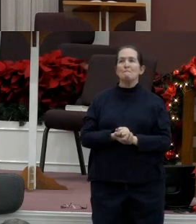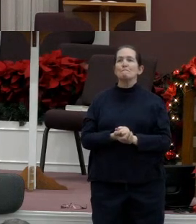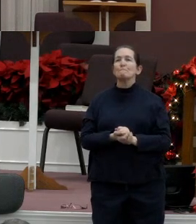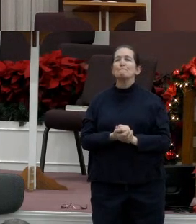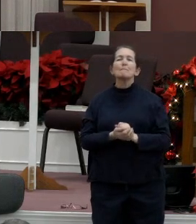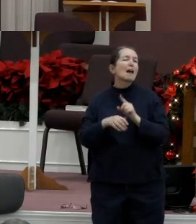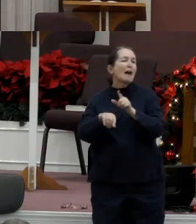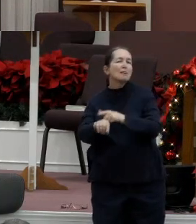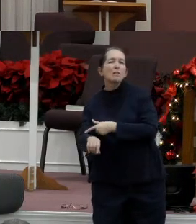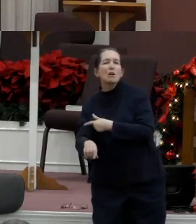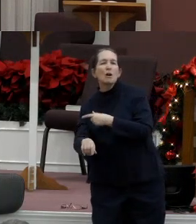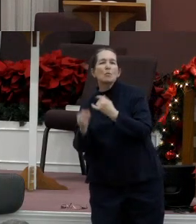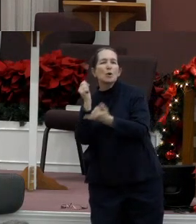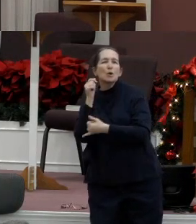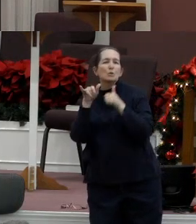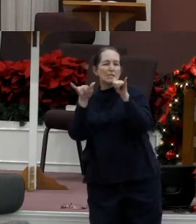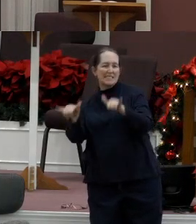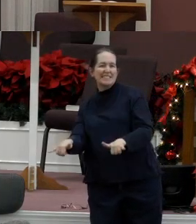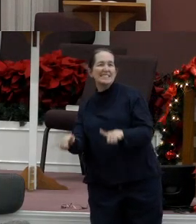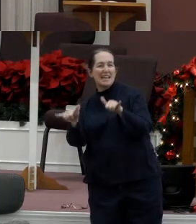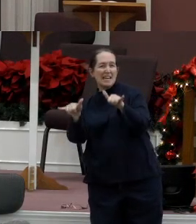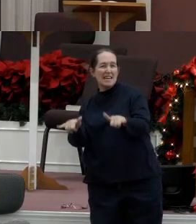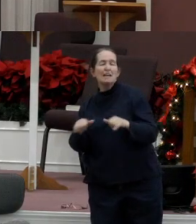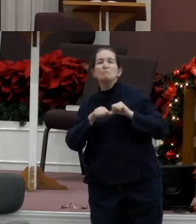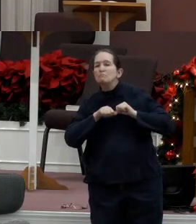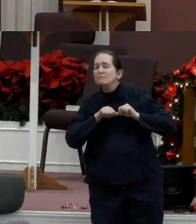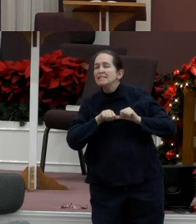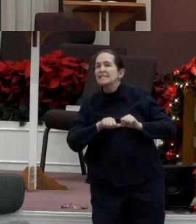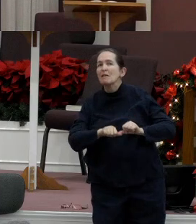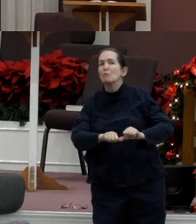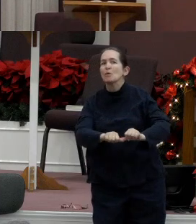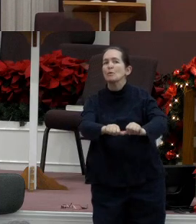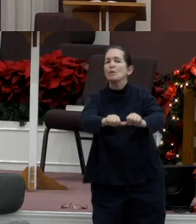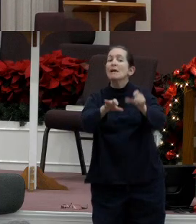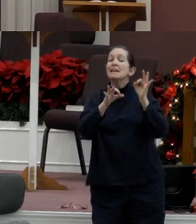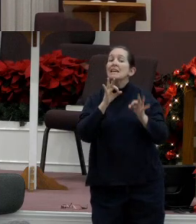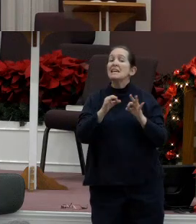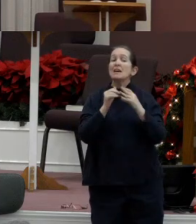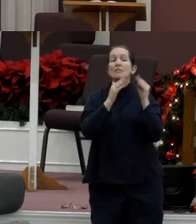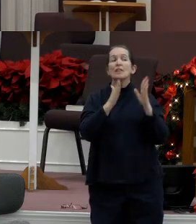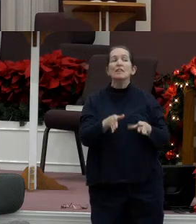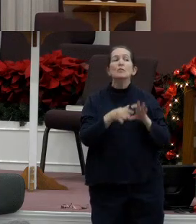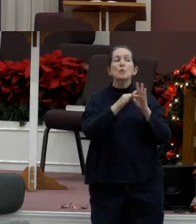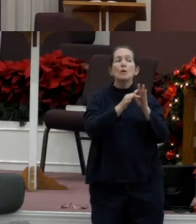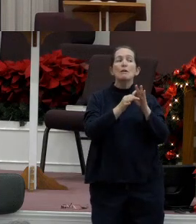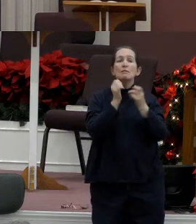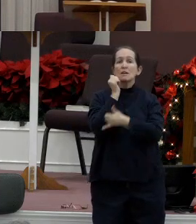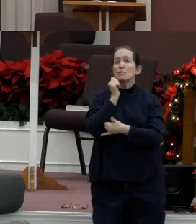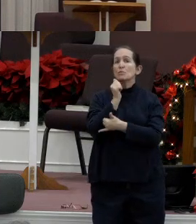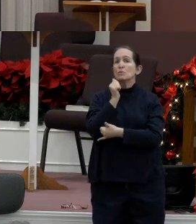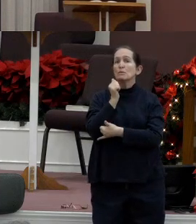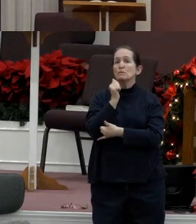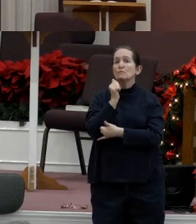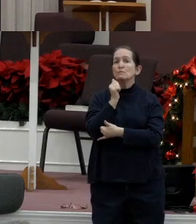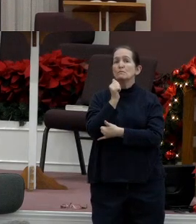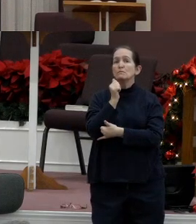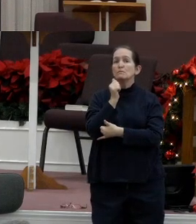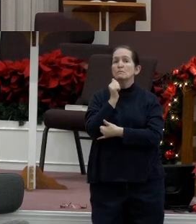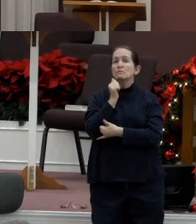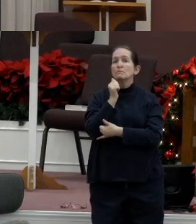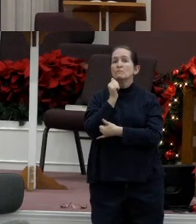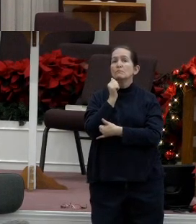How long would a country stay stable if the leader of the country packed up and